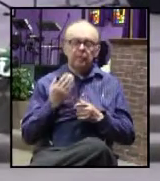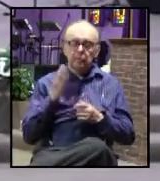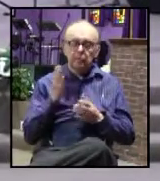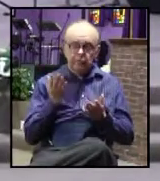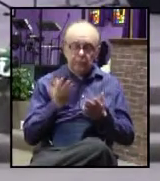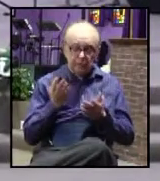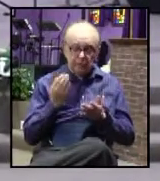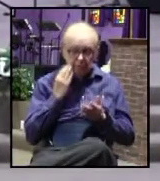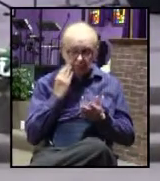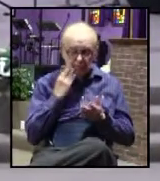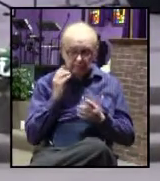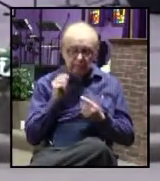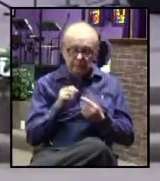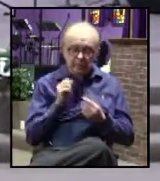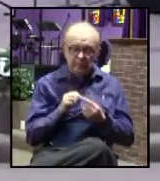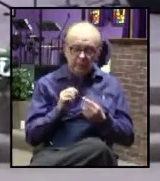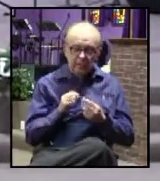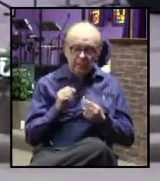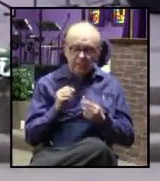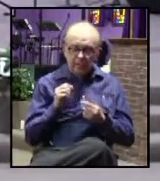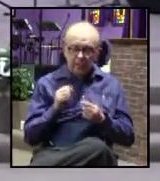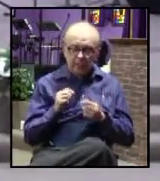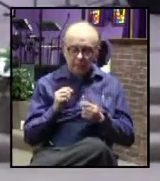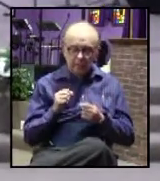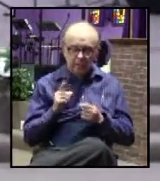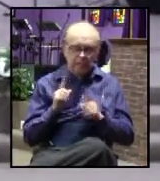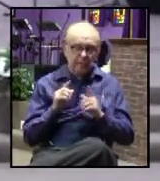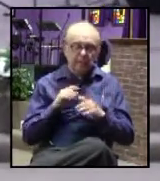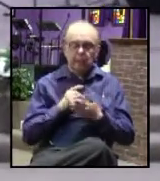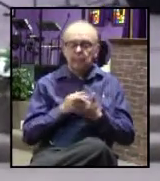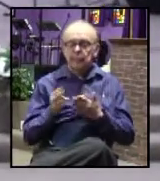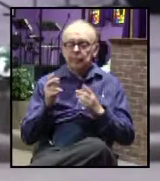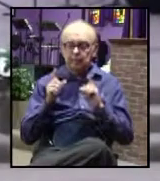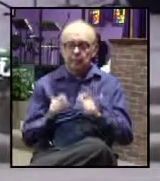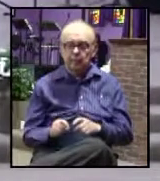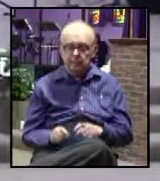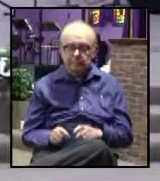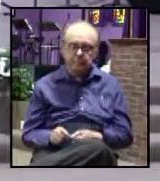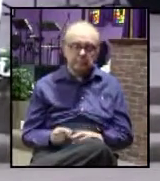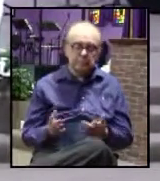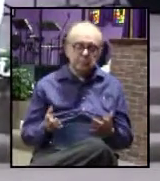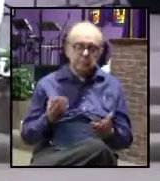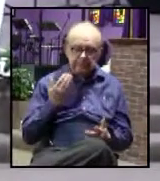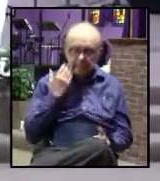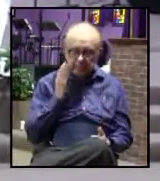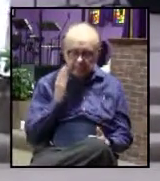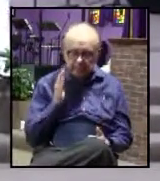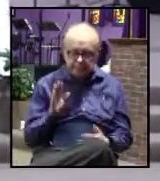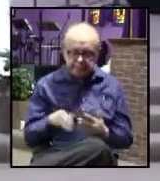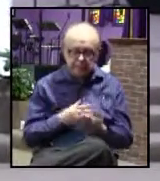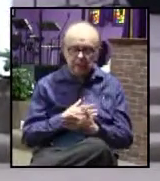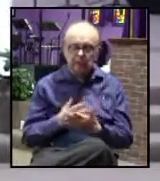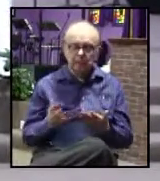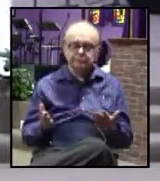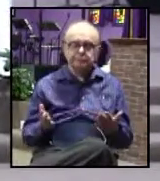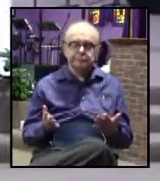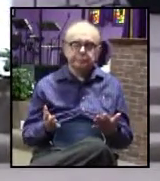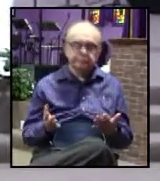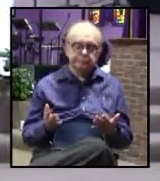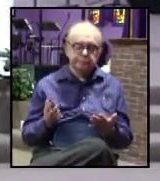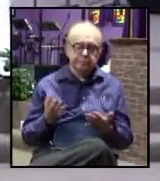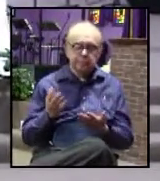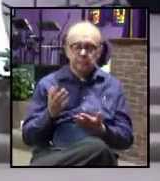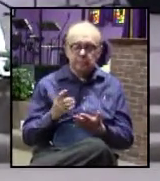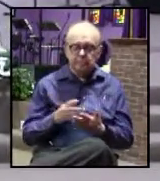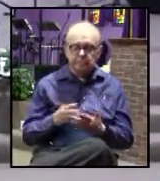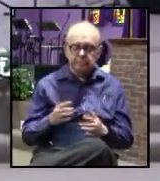on. They didn't want you to know that they failed a test. They didn't want you to know all of these things. So what